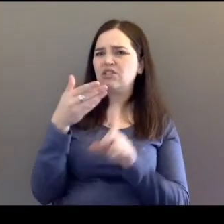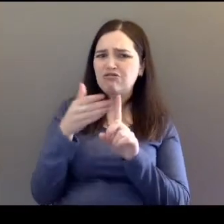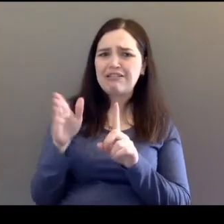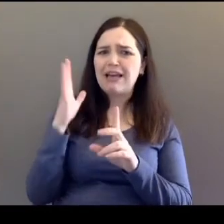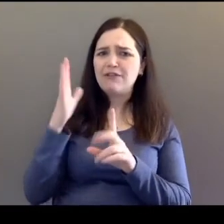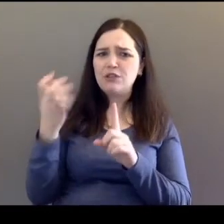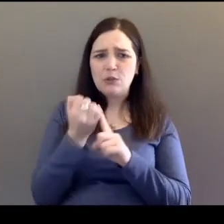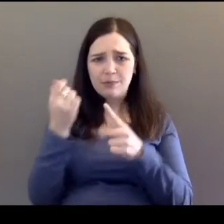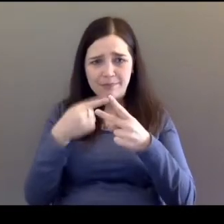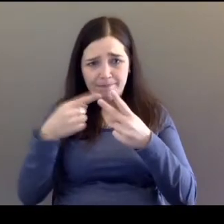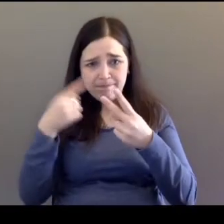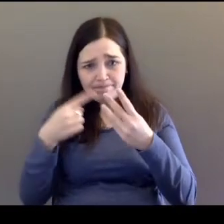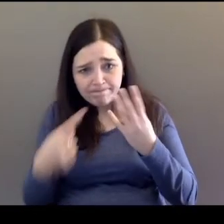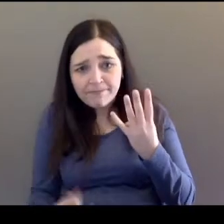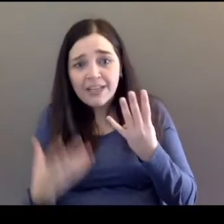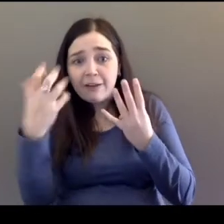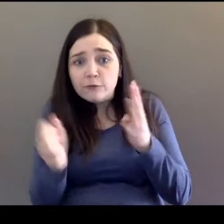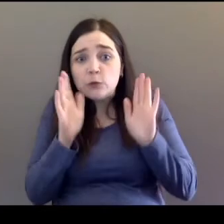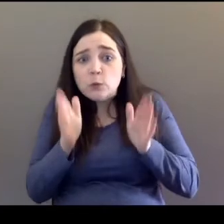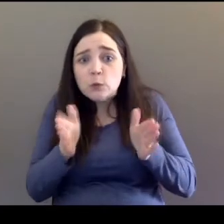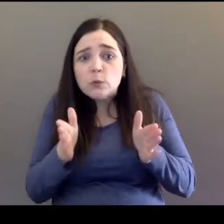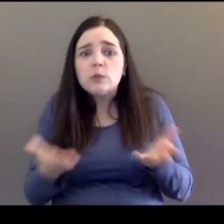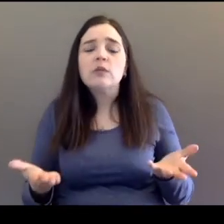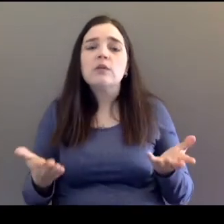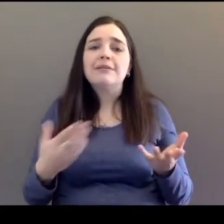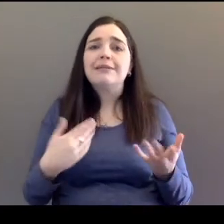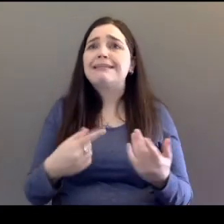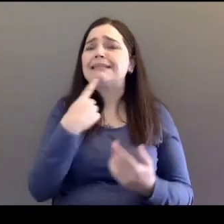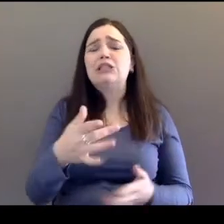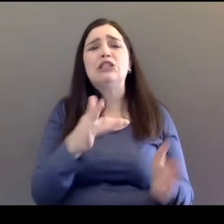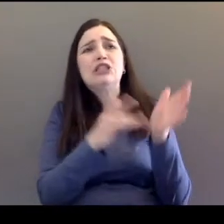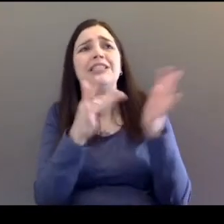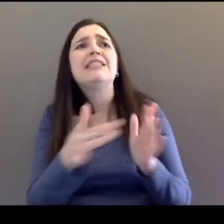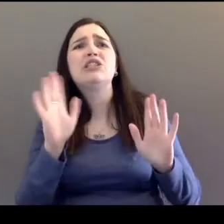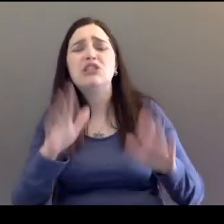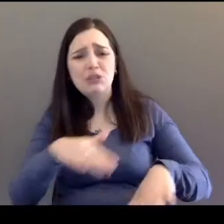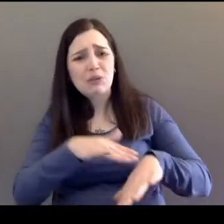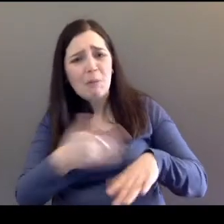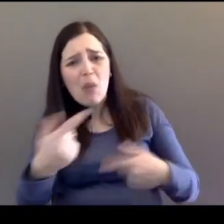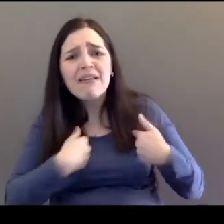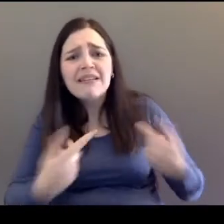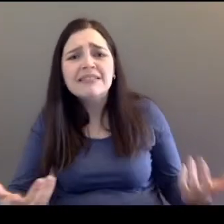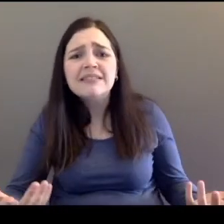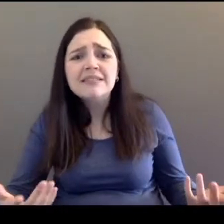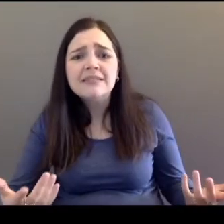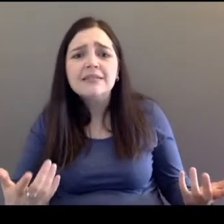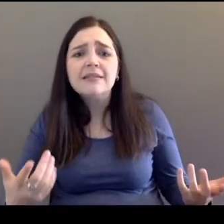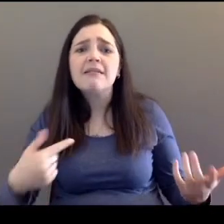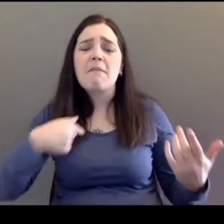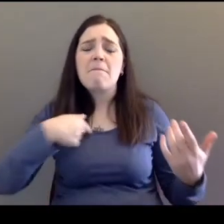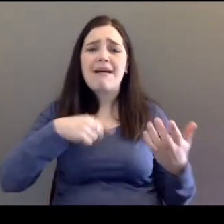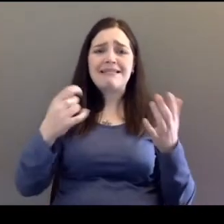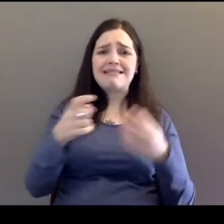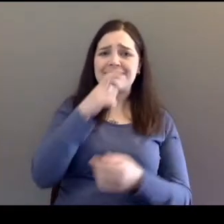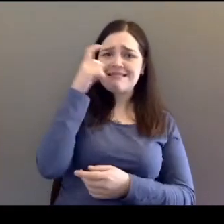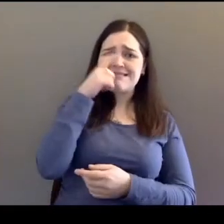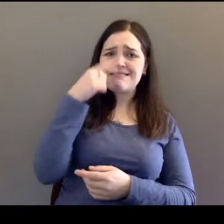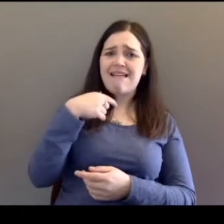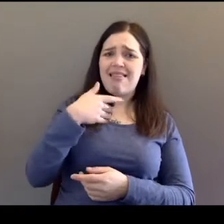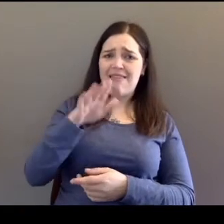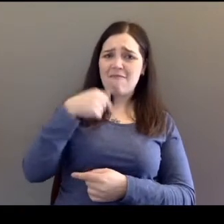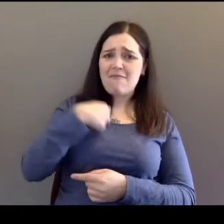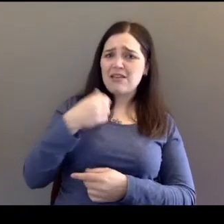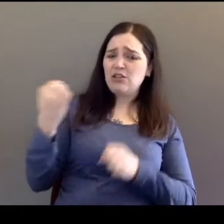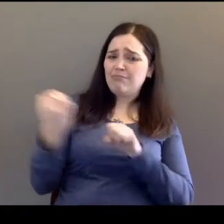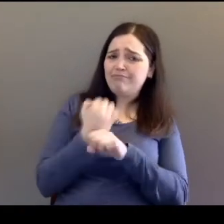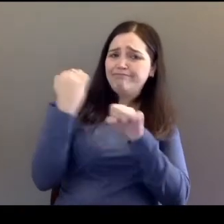do. And eventually she came and said to Jesus, "Lord, don't you care that my sister has left me to do the